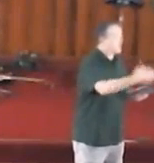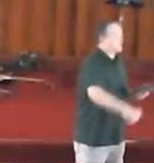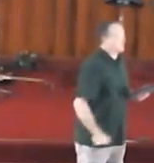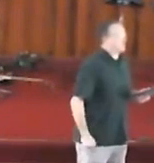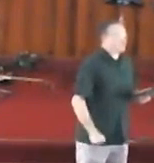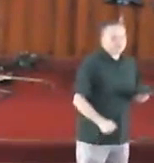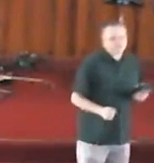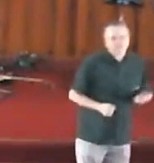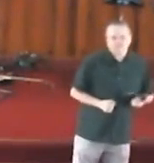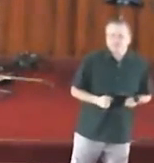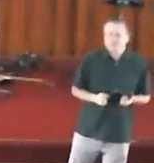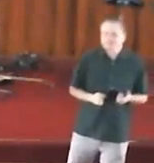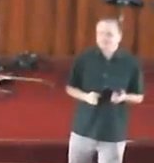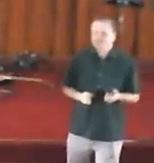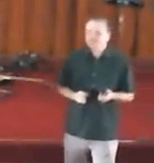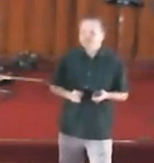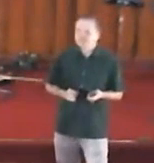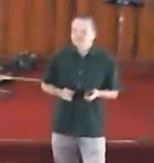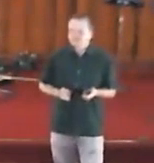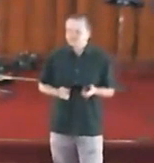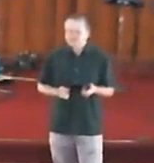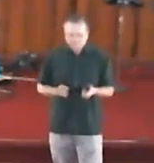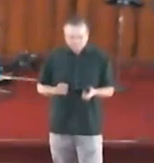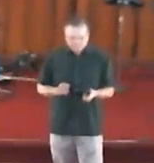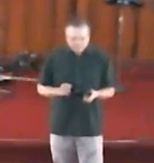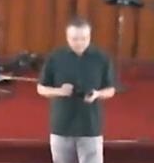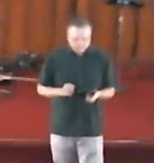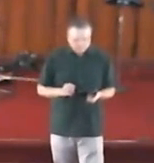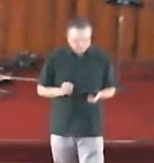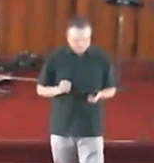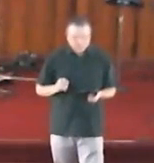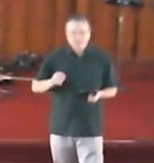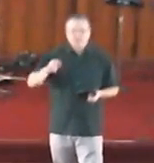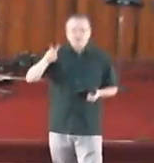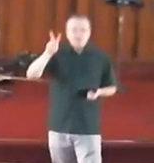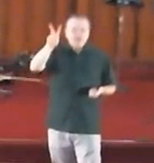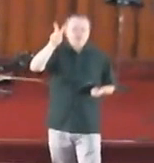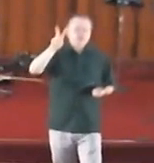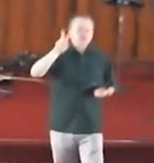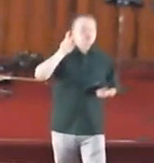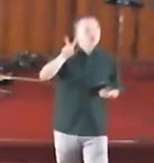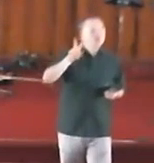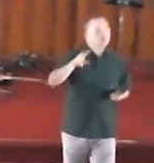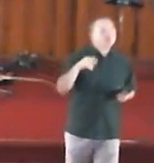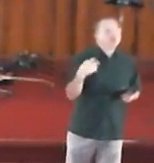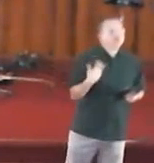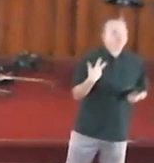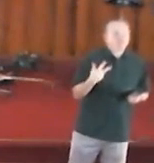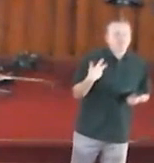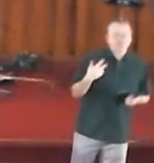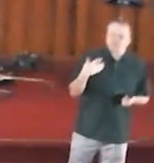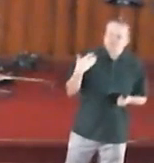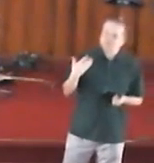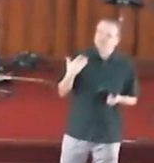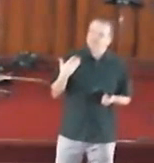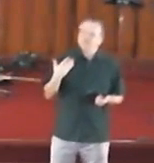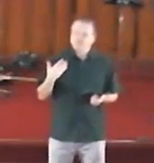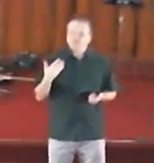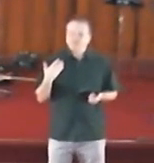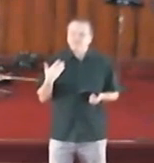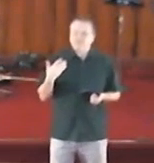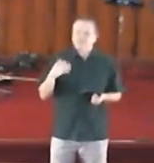mis mandamientos. So that you will desire to obey my commandments. Pero hay un segundo ámbito del Espíritu